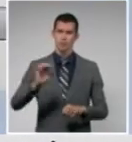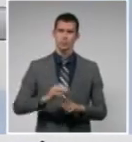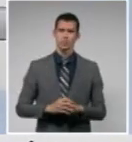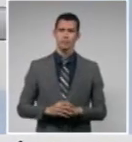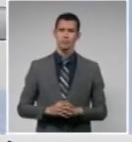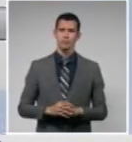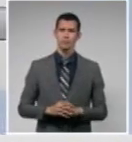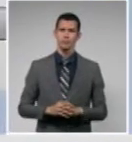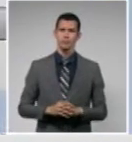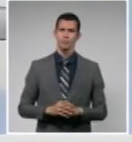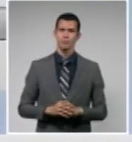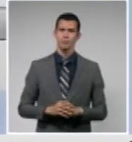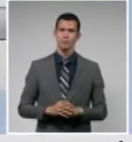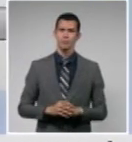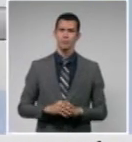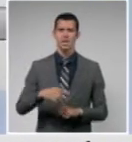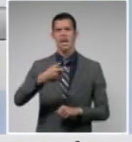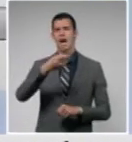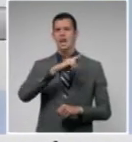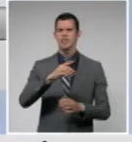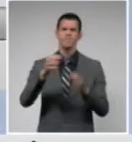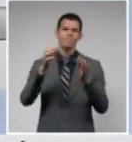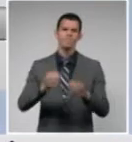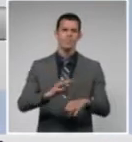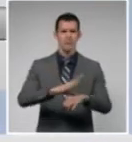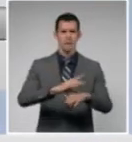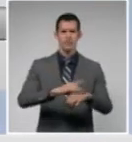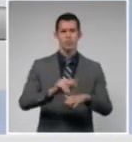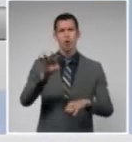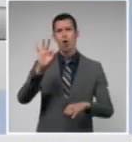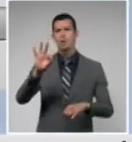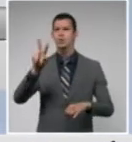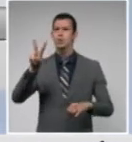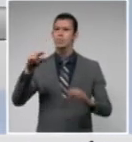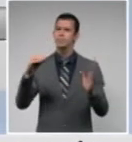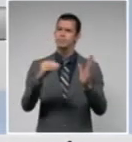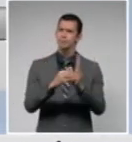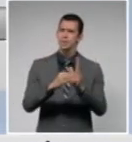51.23% of all cases worldwide, reported